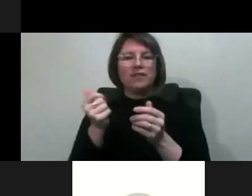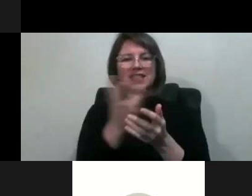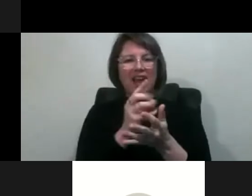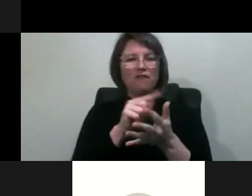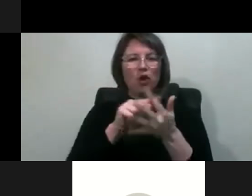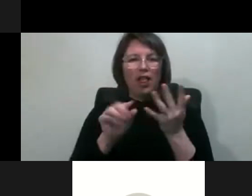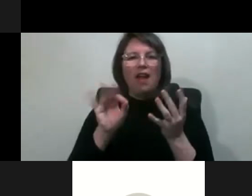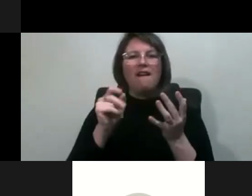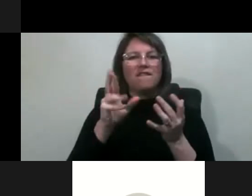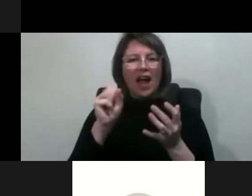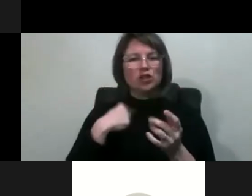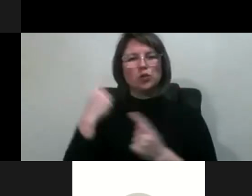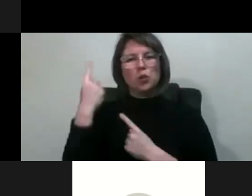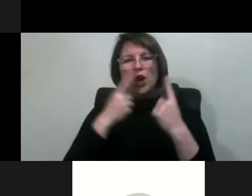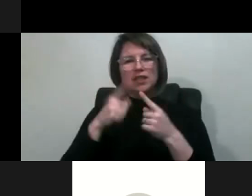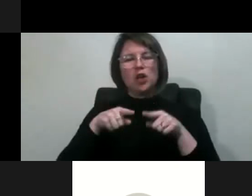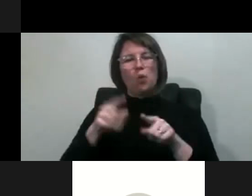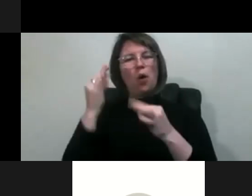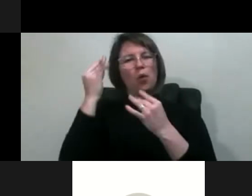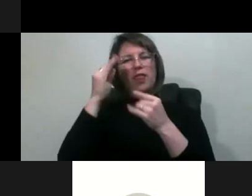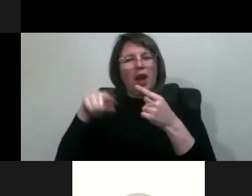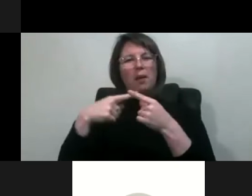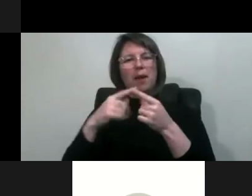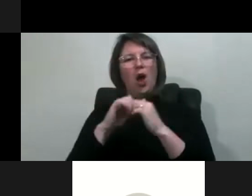as we think about how to build the system back.